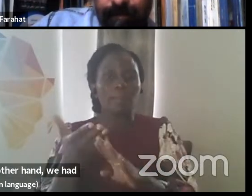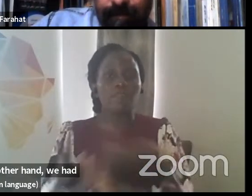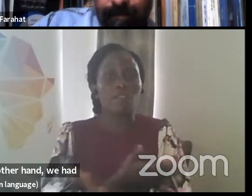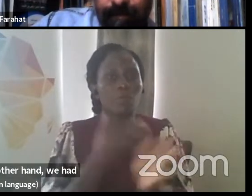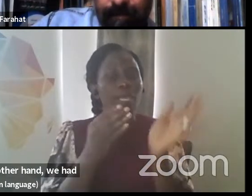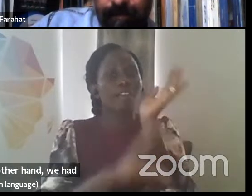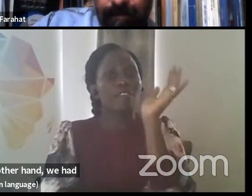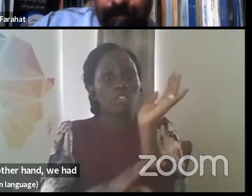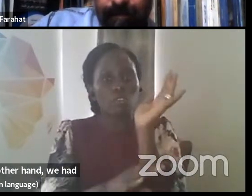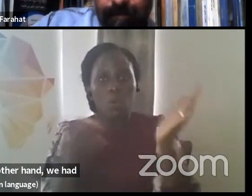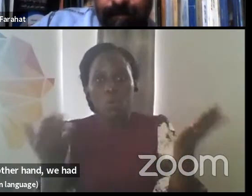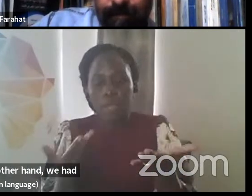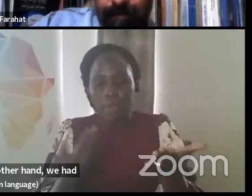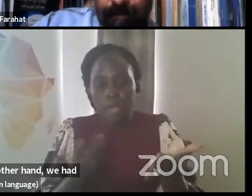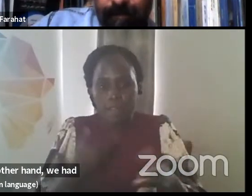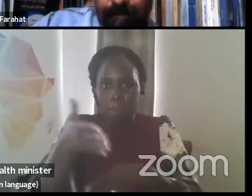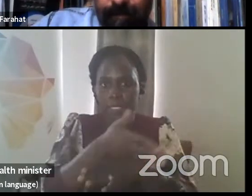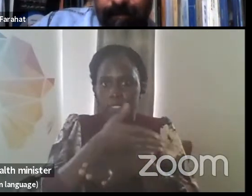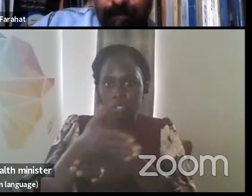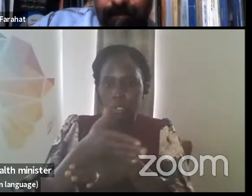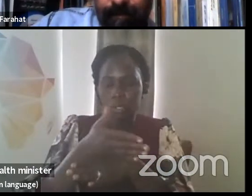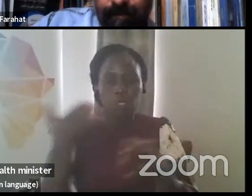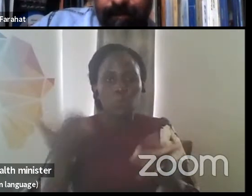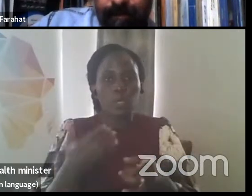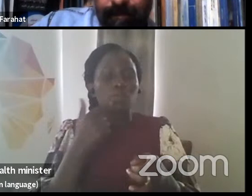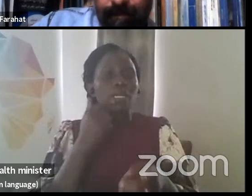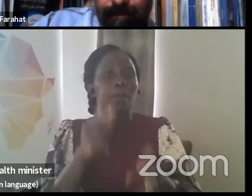ministerial order by the health minister where he